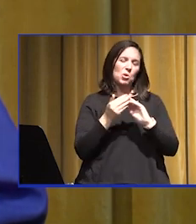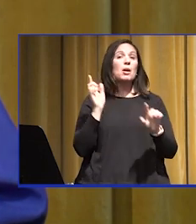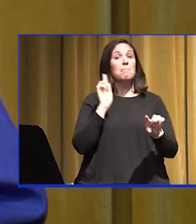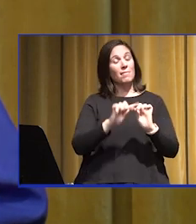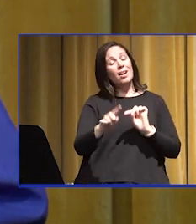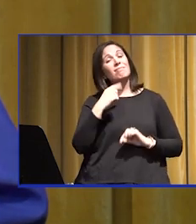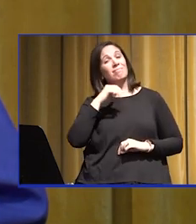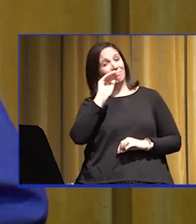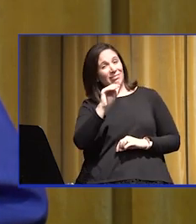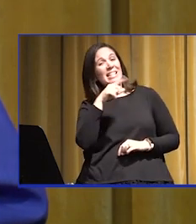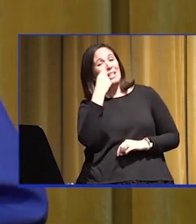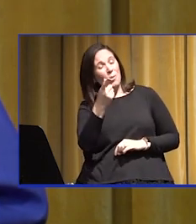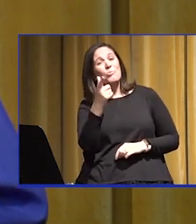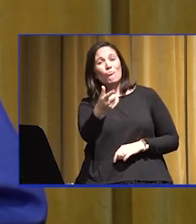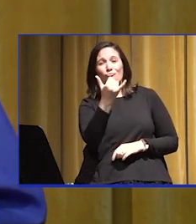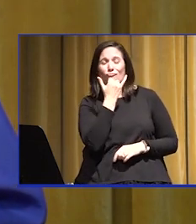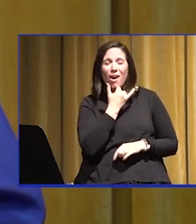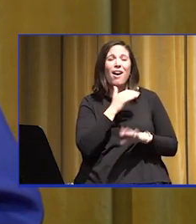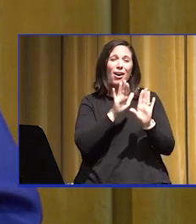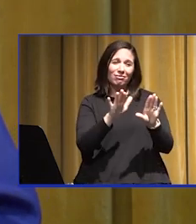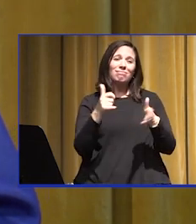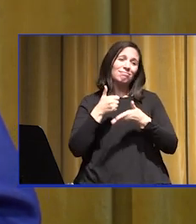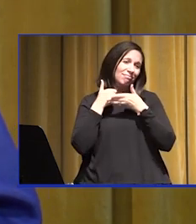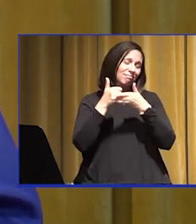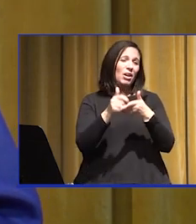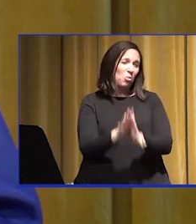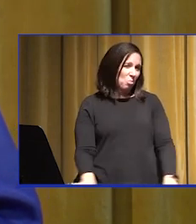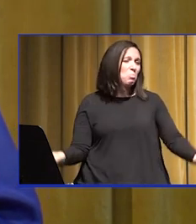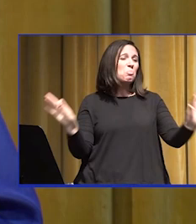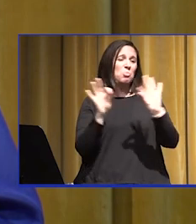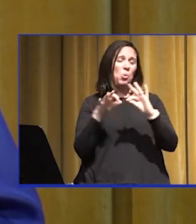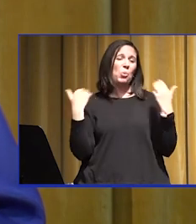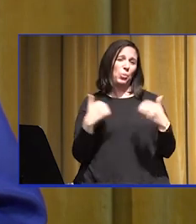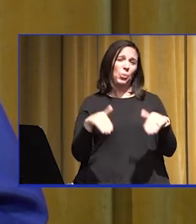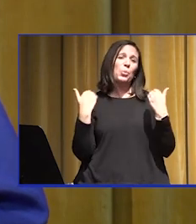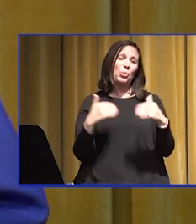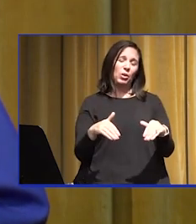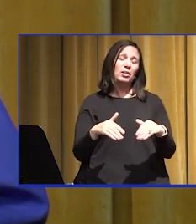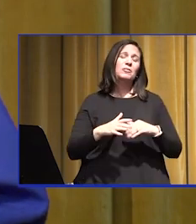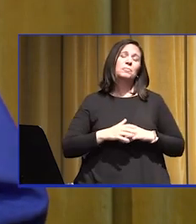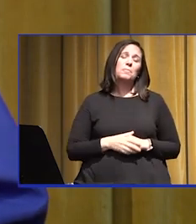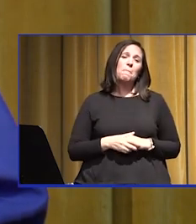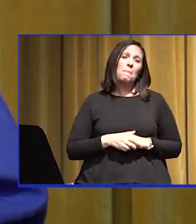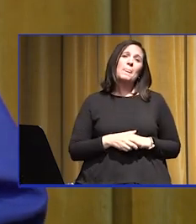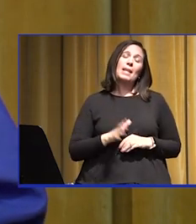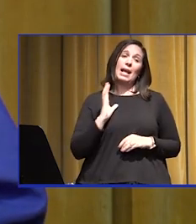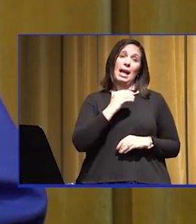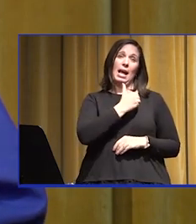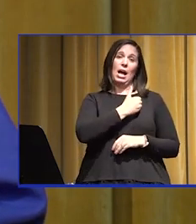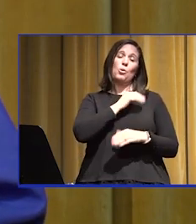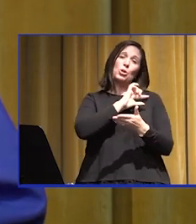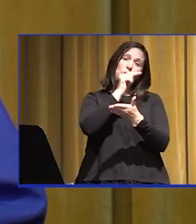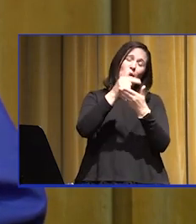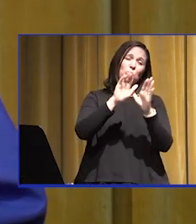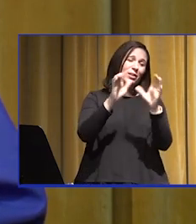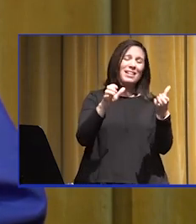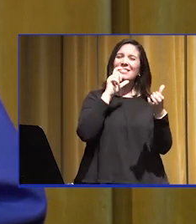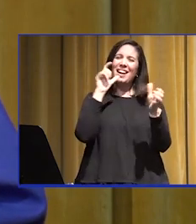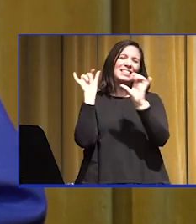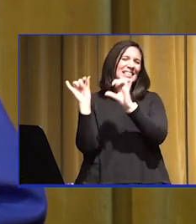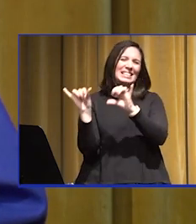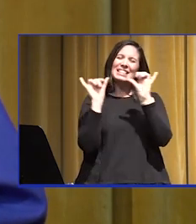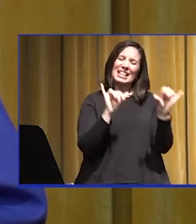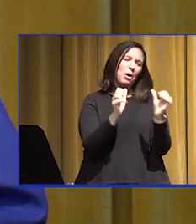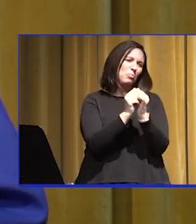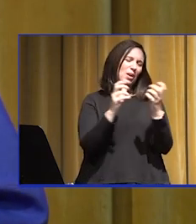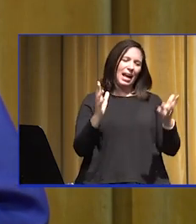And I'm telling you that you are wrong. You are important. Our graduating class wouldn't be the